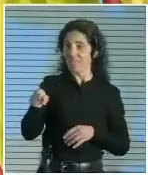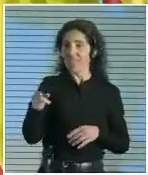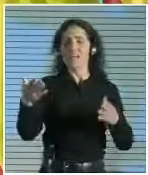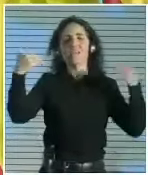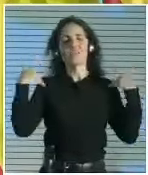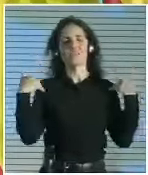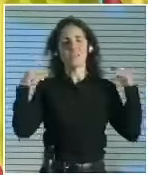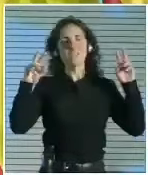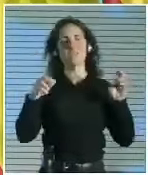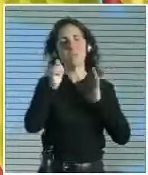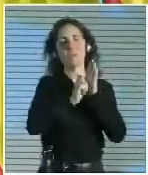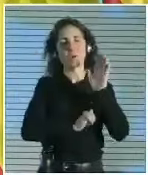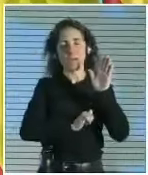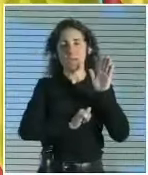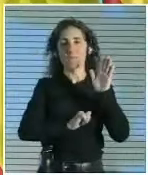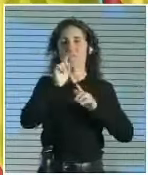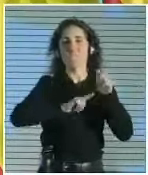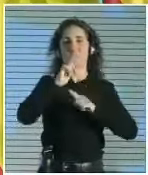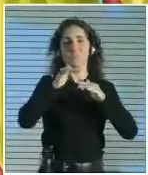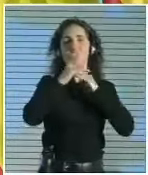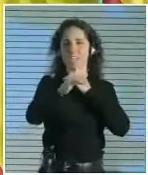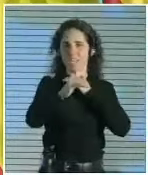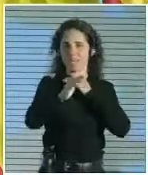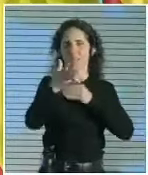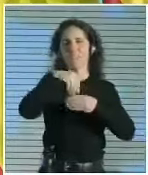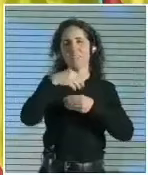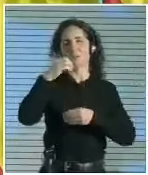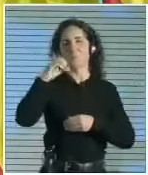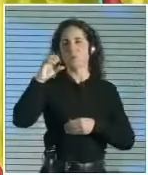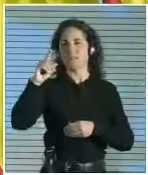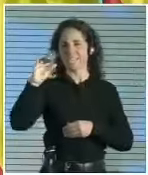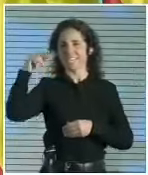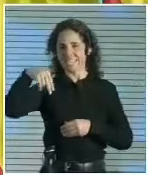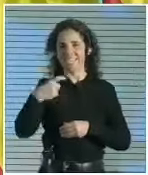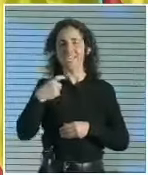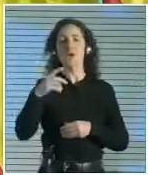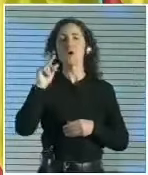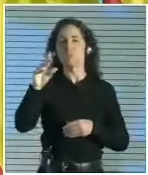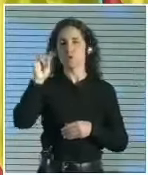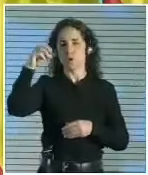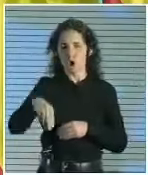program at Booking.com. This program you may have seen was launched a year and a